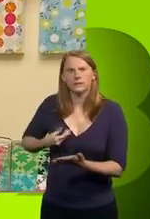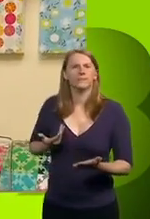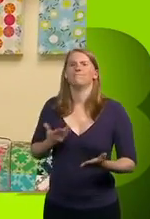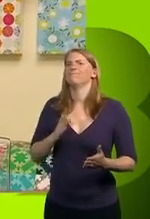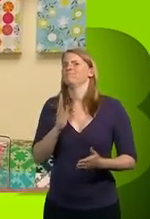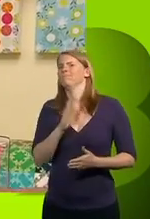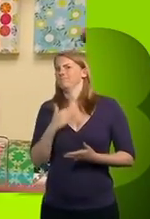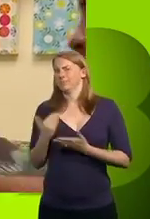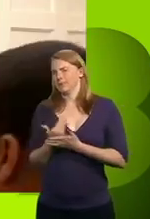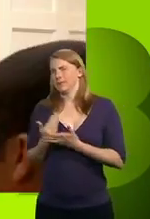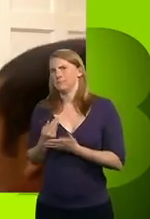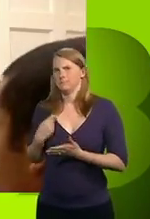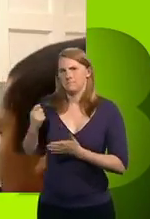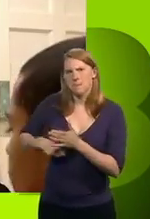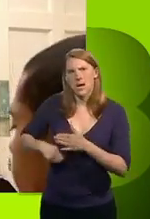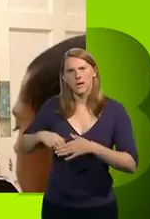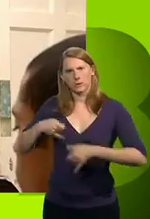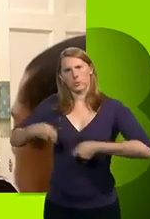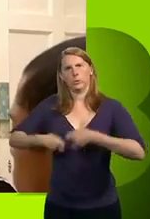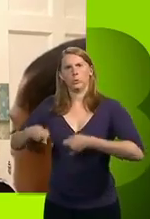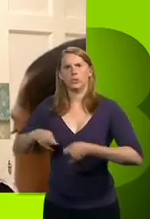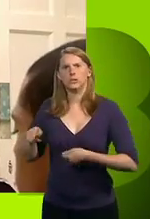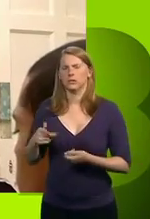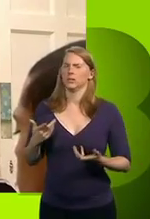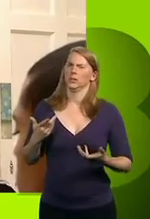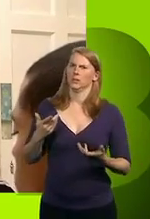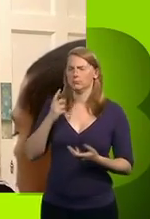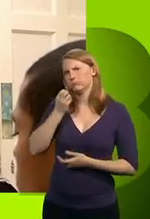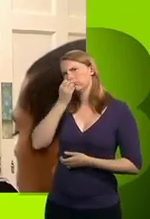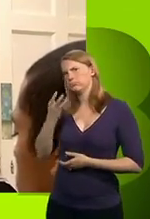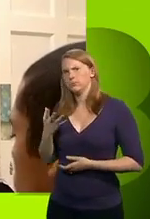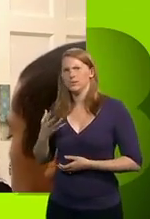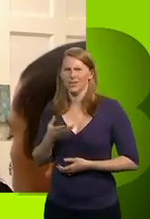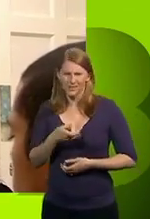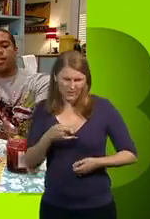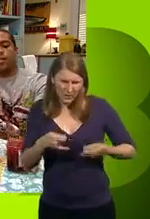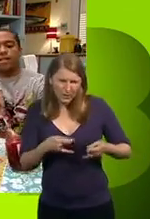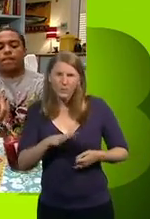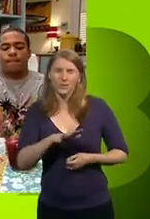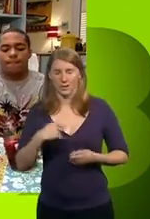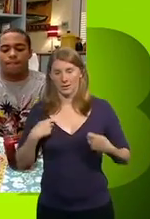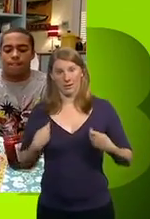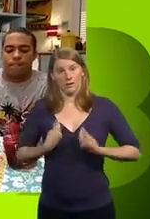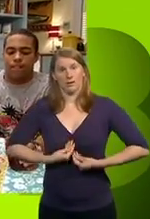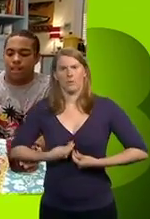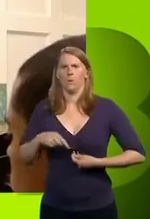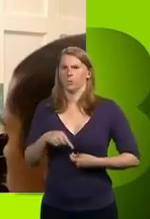Why can't you be prettier? Dani, they're just shoes. My lab coat is way more important. Without that, I can do any of my science experiments